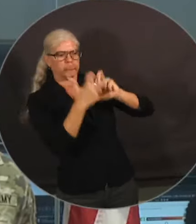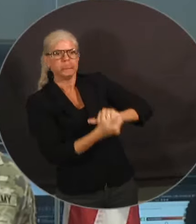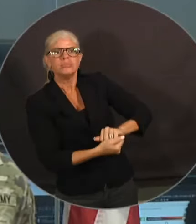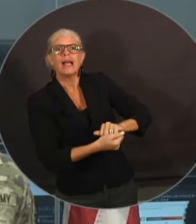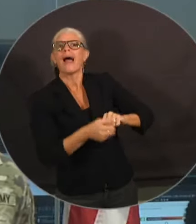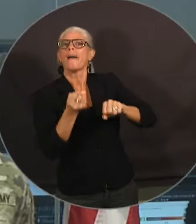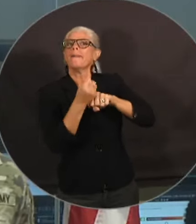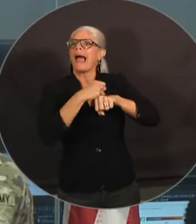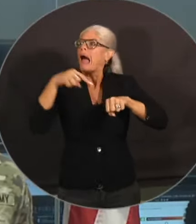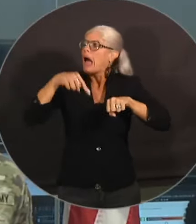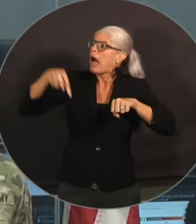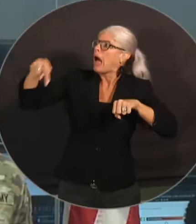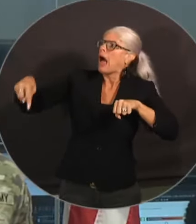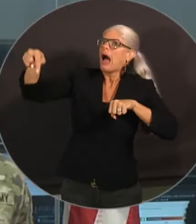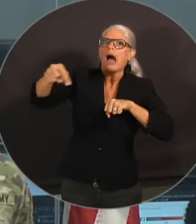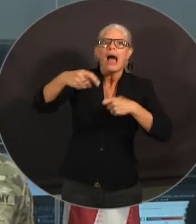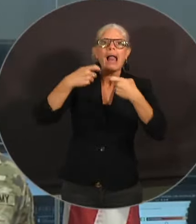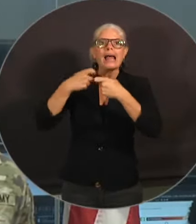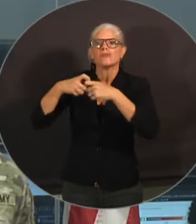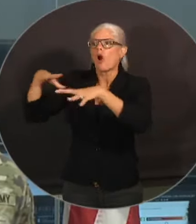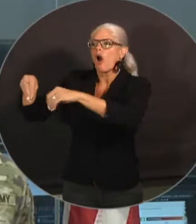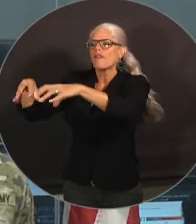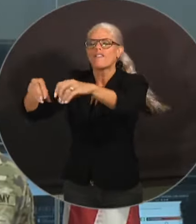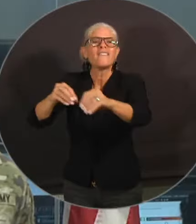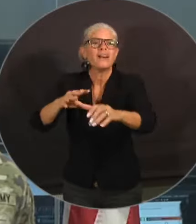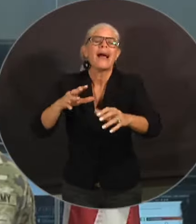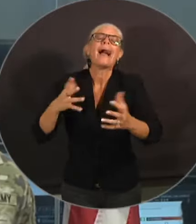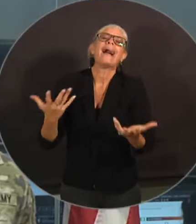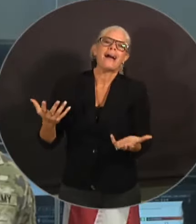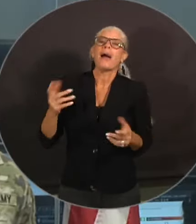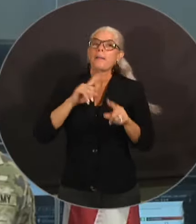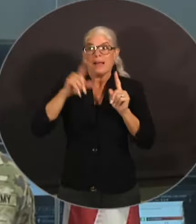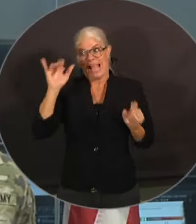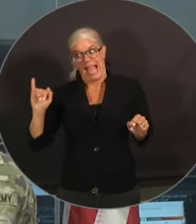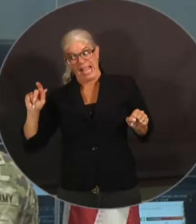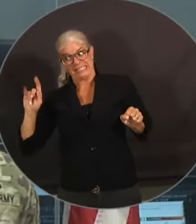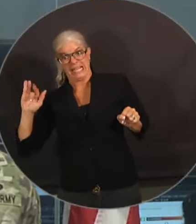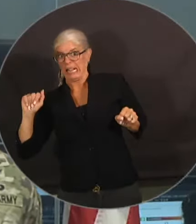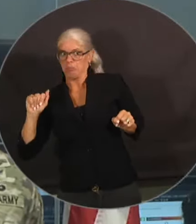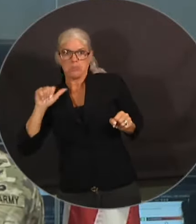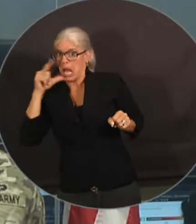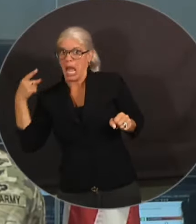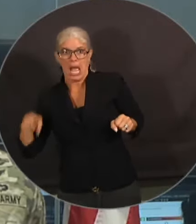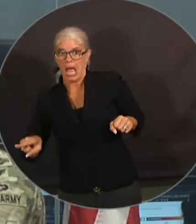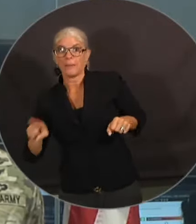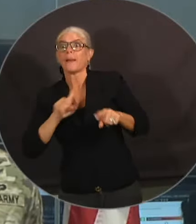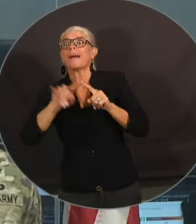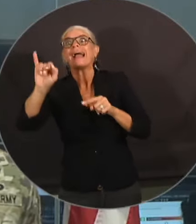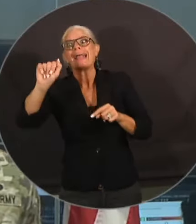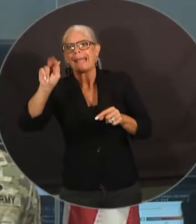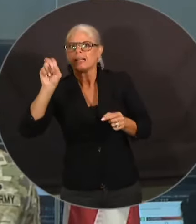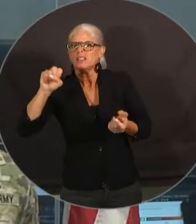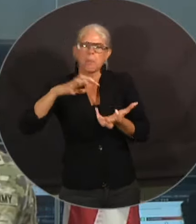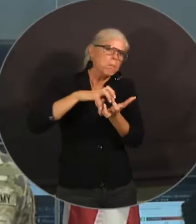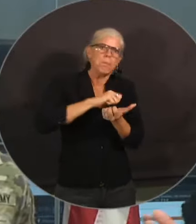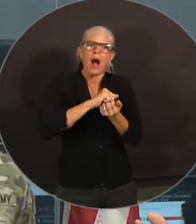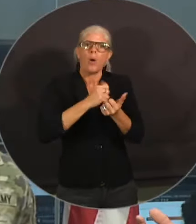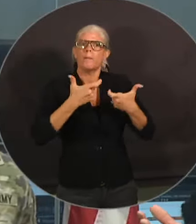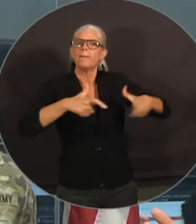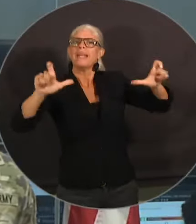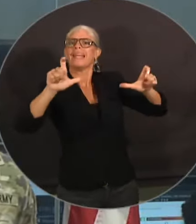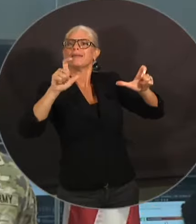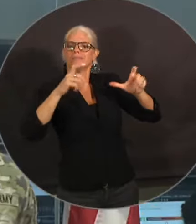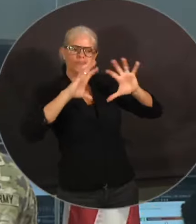have to rebuild the system. Now, it didn't happen in Idalia. It did happen in a couple areas in Hurricane Ian right there on the coast. Now,